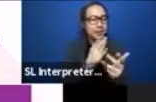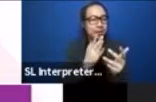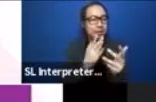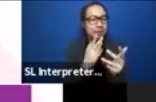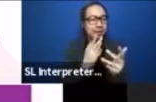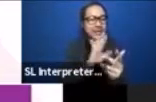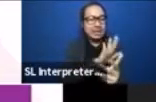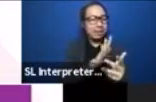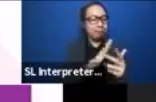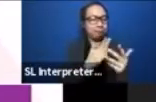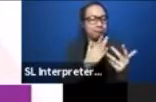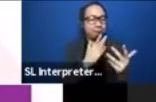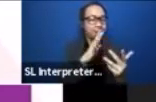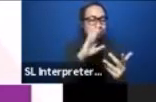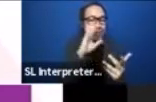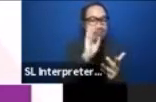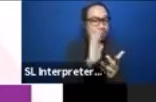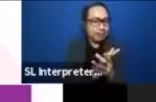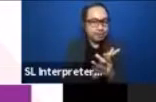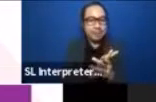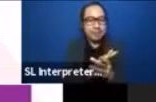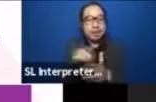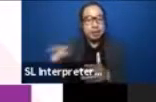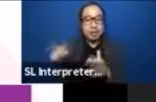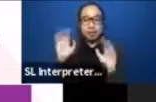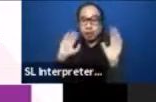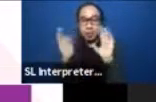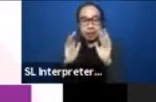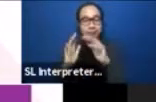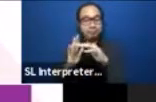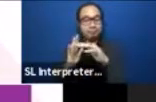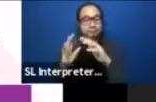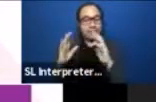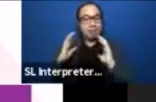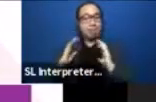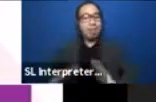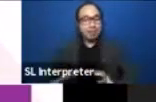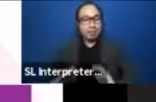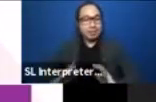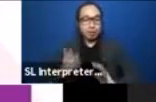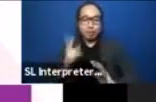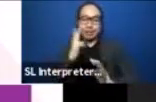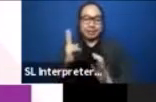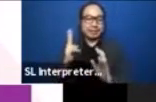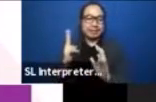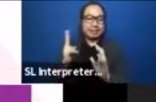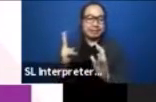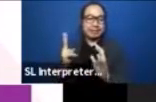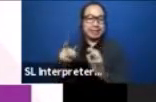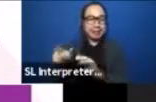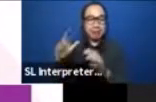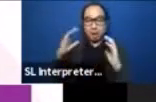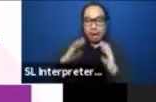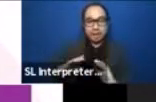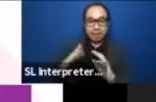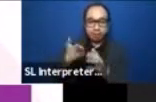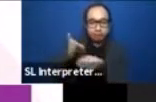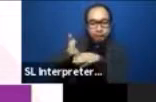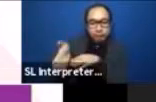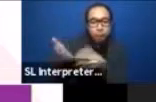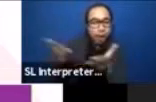significant experience more force. You can see the more force substance use